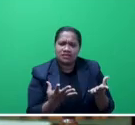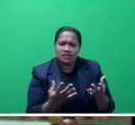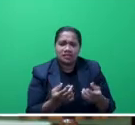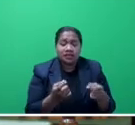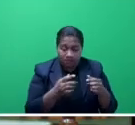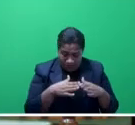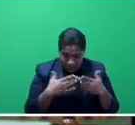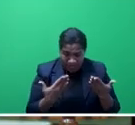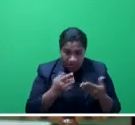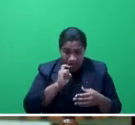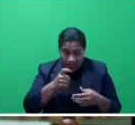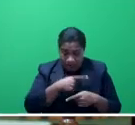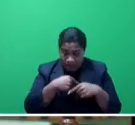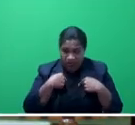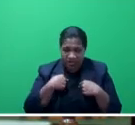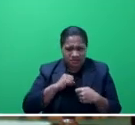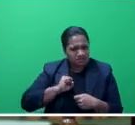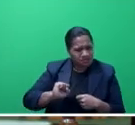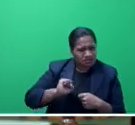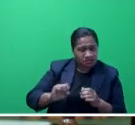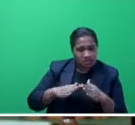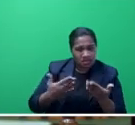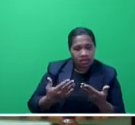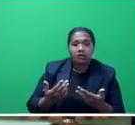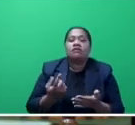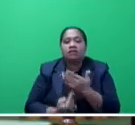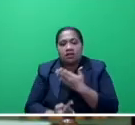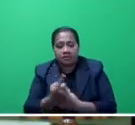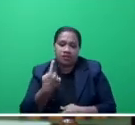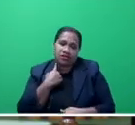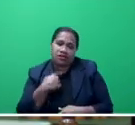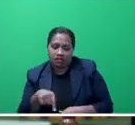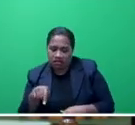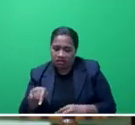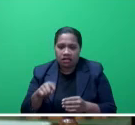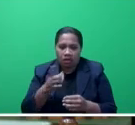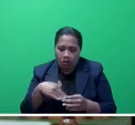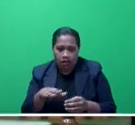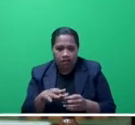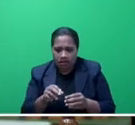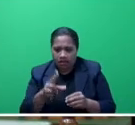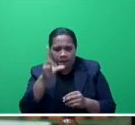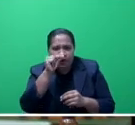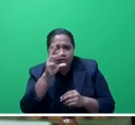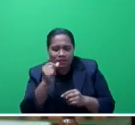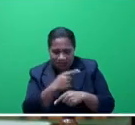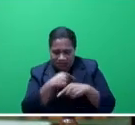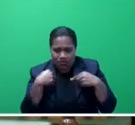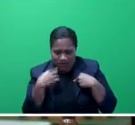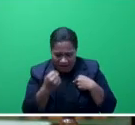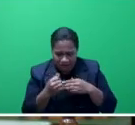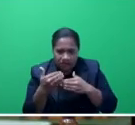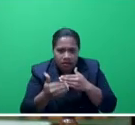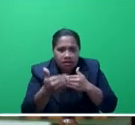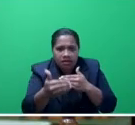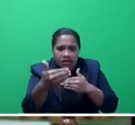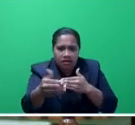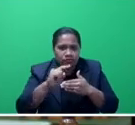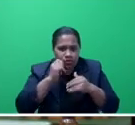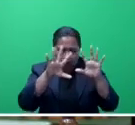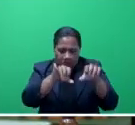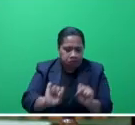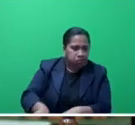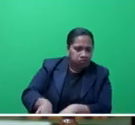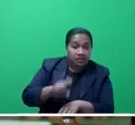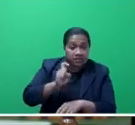now, we'll kill our recovery before it can begin and give up all the possibilities of that better future. Stalling our recovery